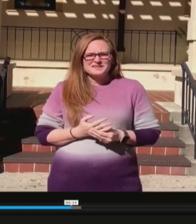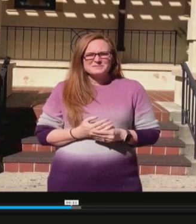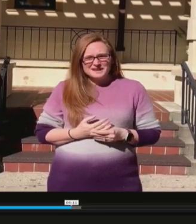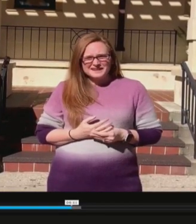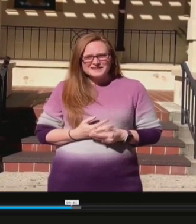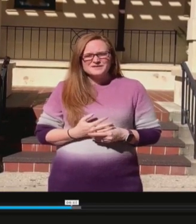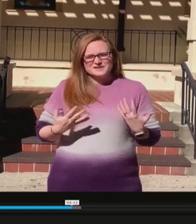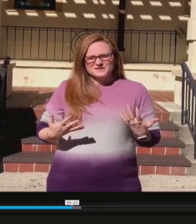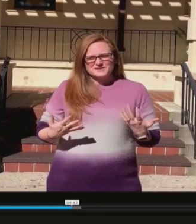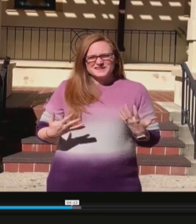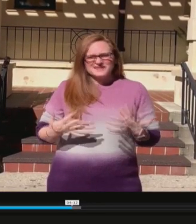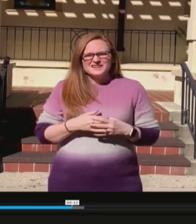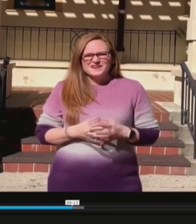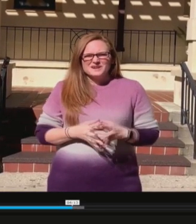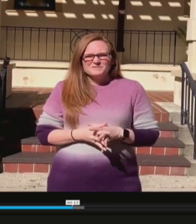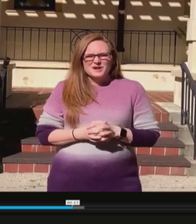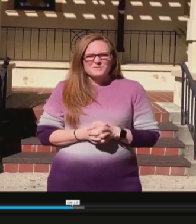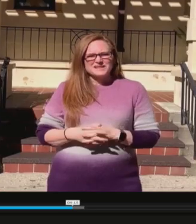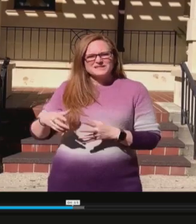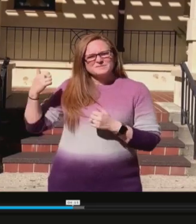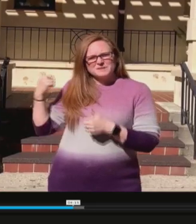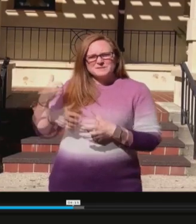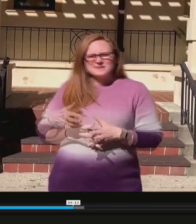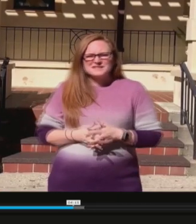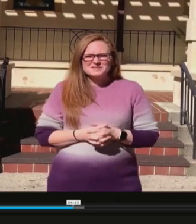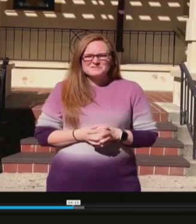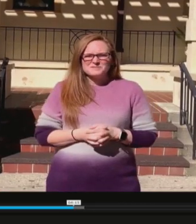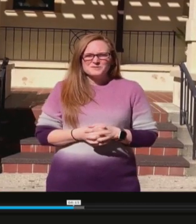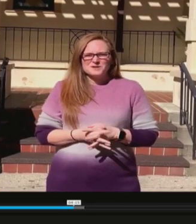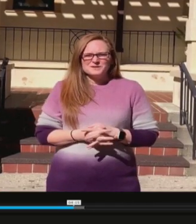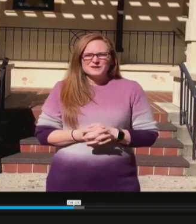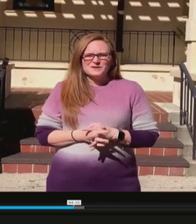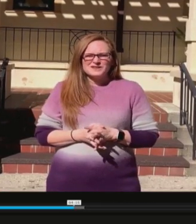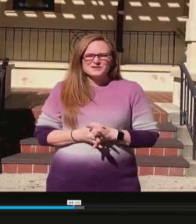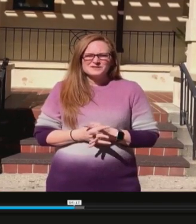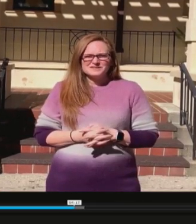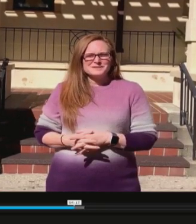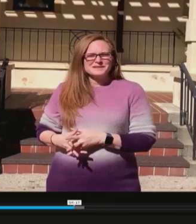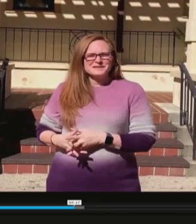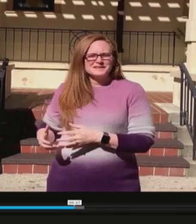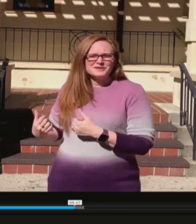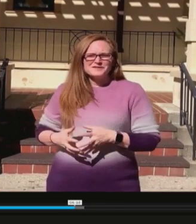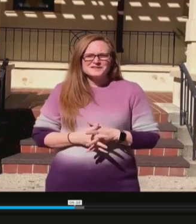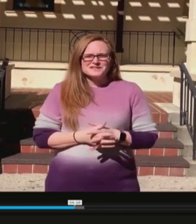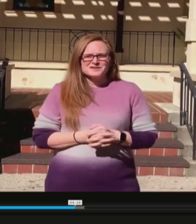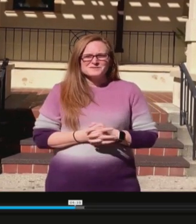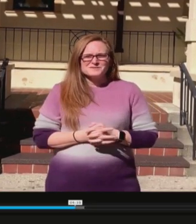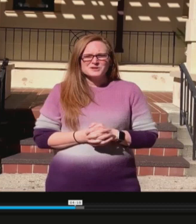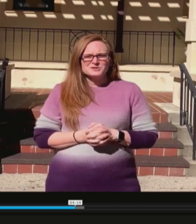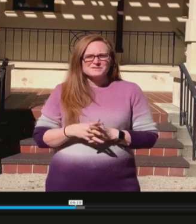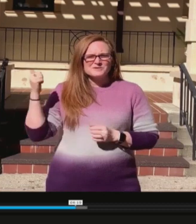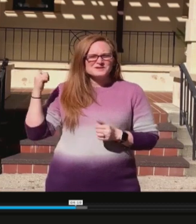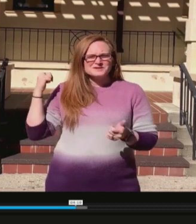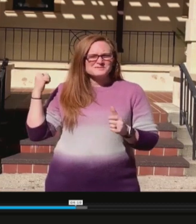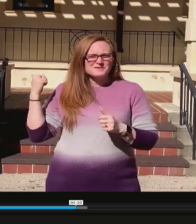say goodbye face to face. I hope I'll get to maybe pop in and see you before you leave as you maybe cleaning out your office. I know you have some turtles and